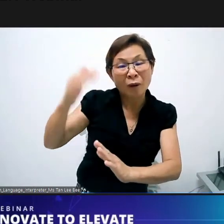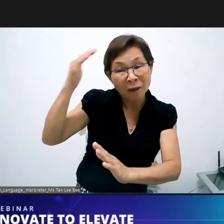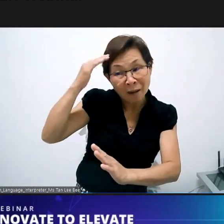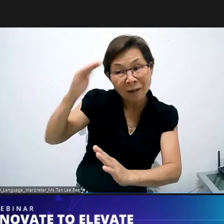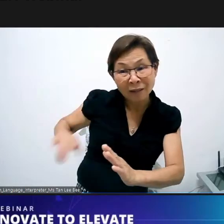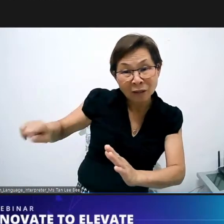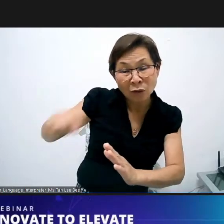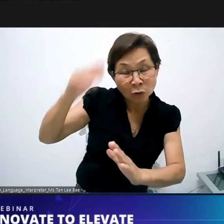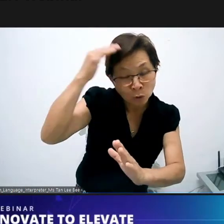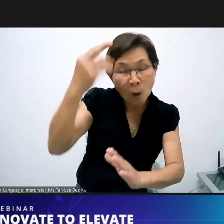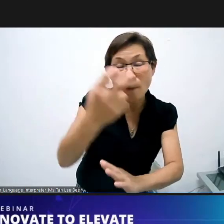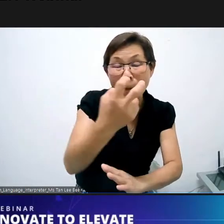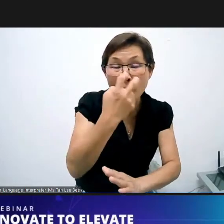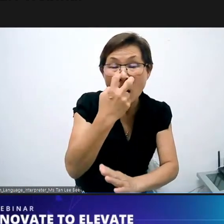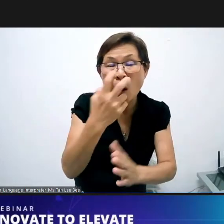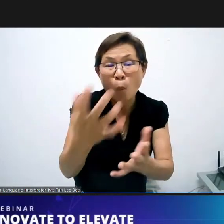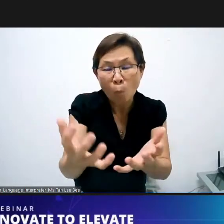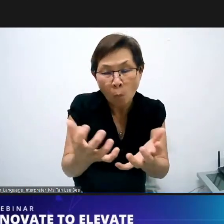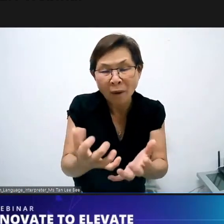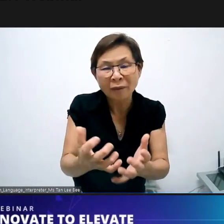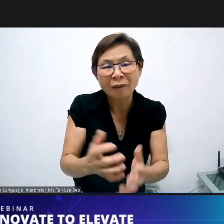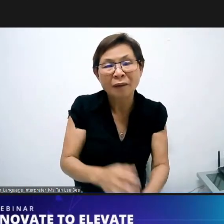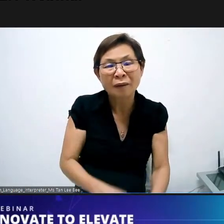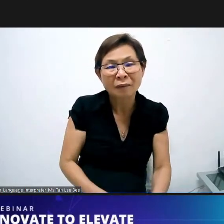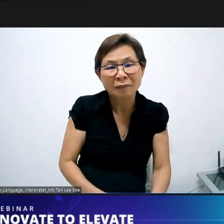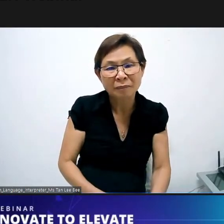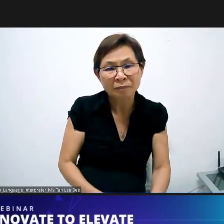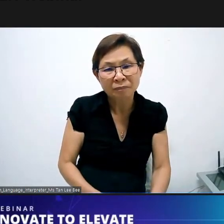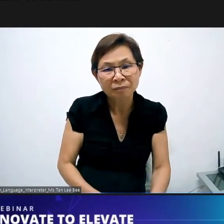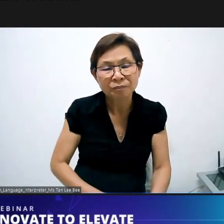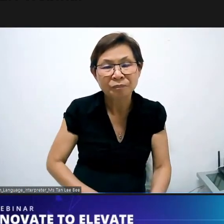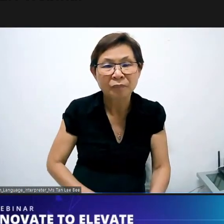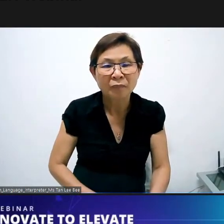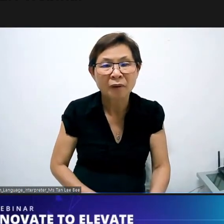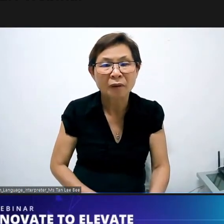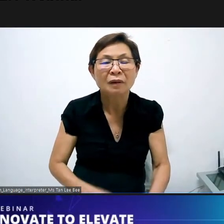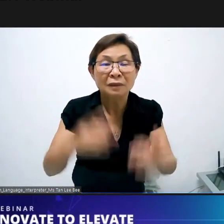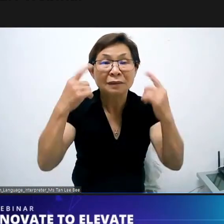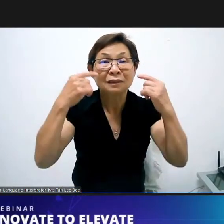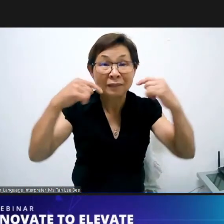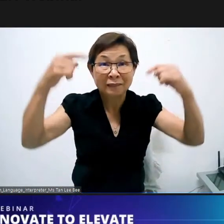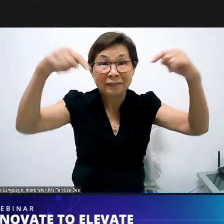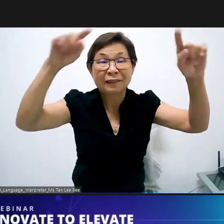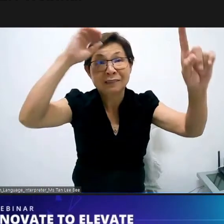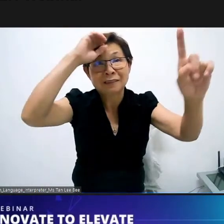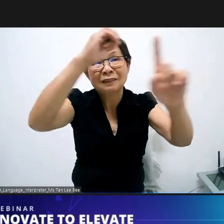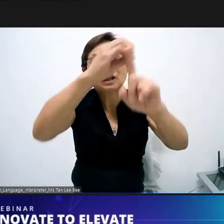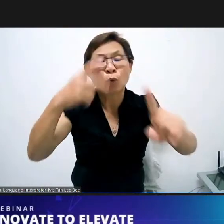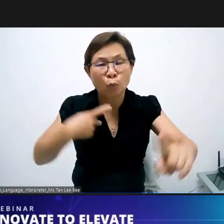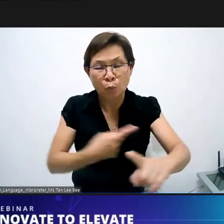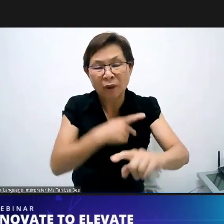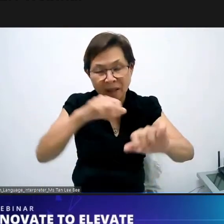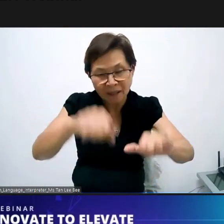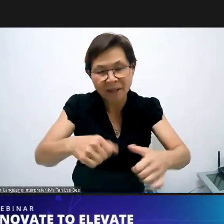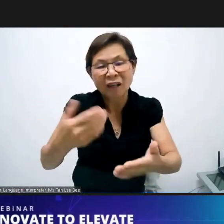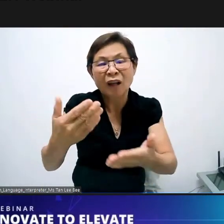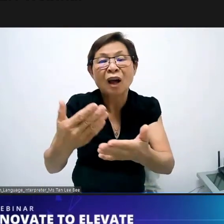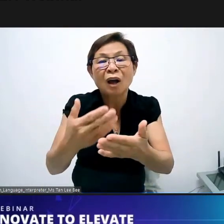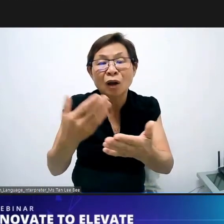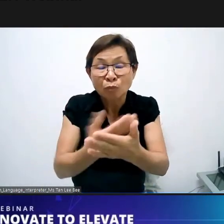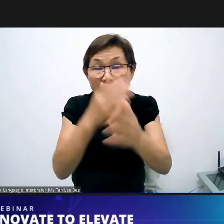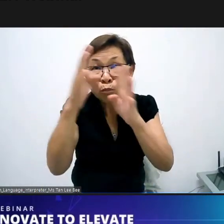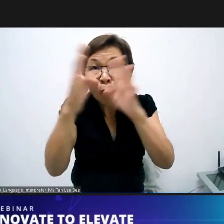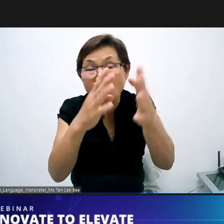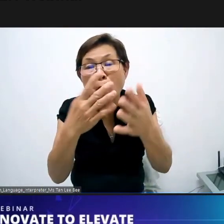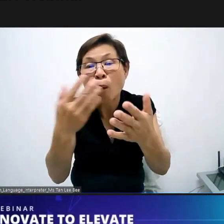the blind people want. And I think this is the key success why we can innovate the